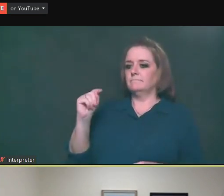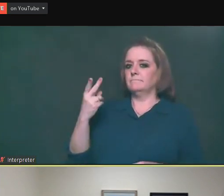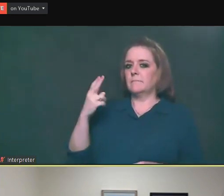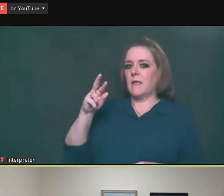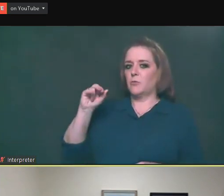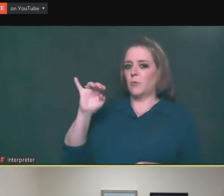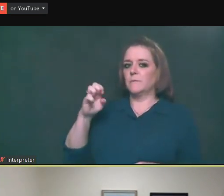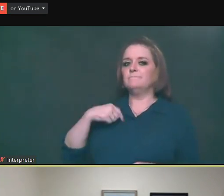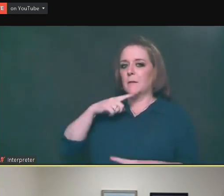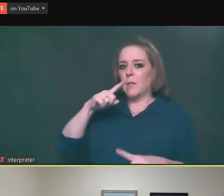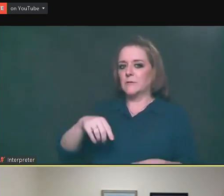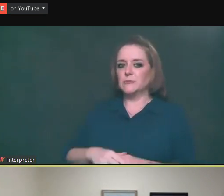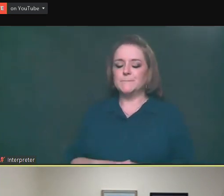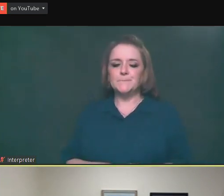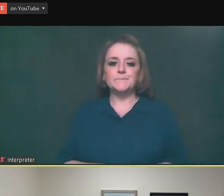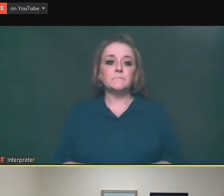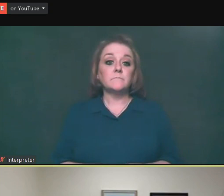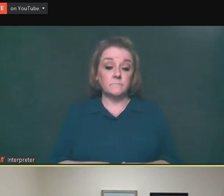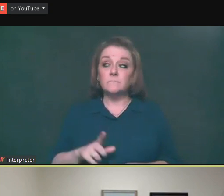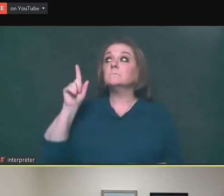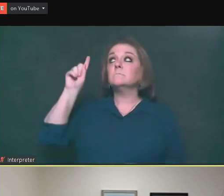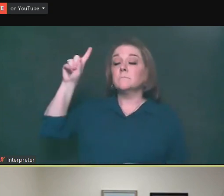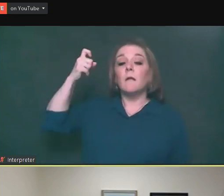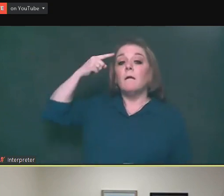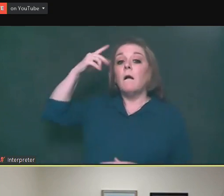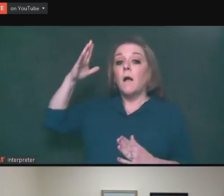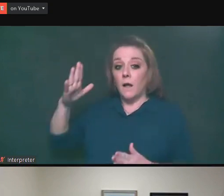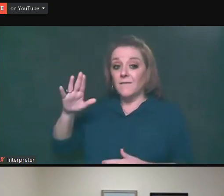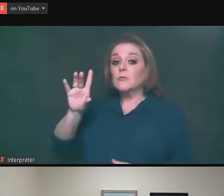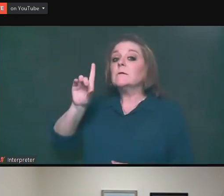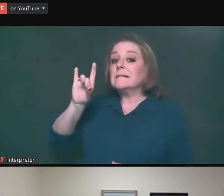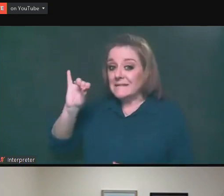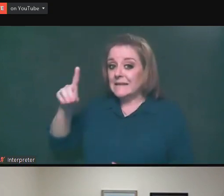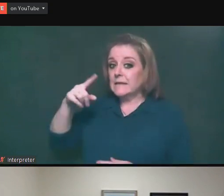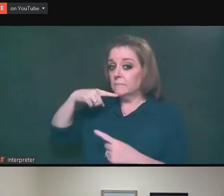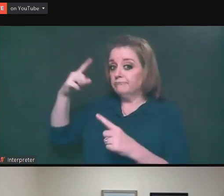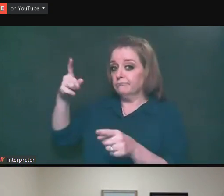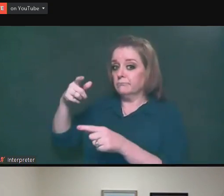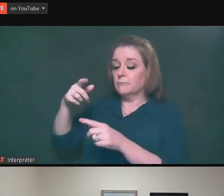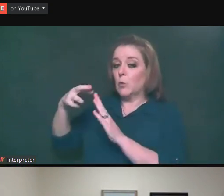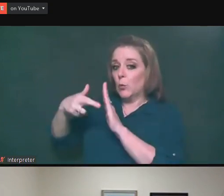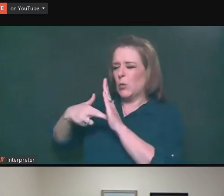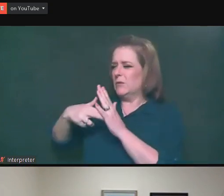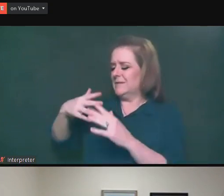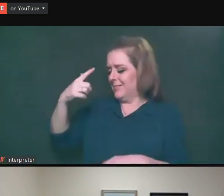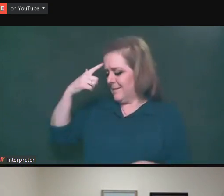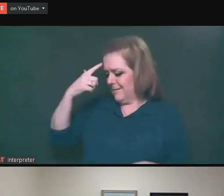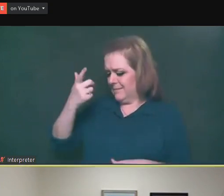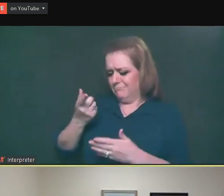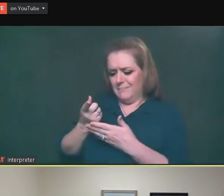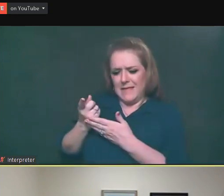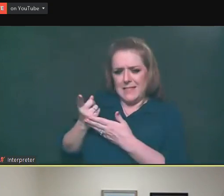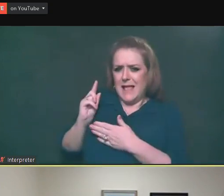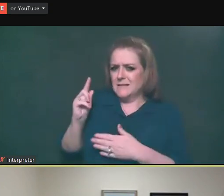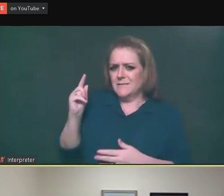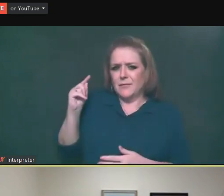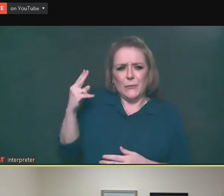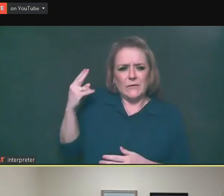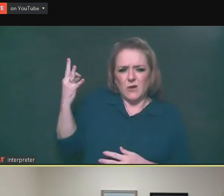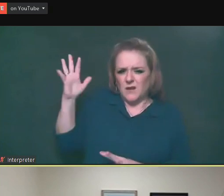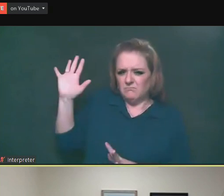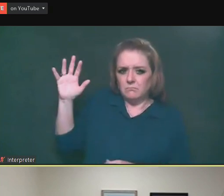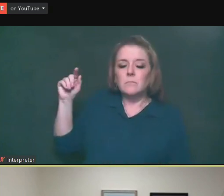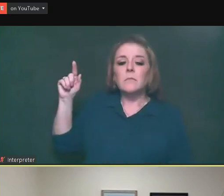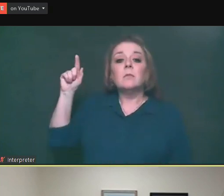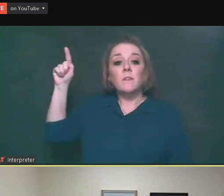that. There was guidance issued by the governor, I believe it was late last week, indicating that they wanted